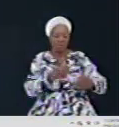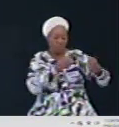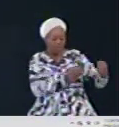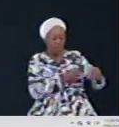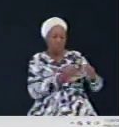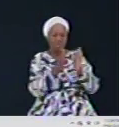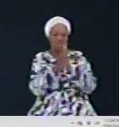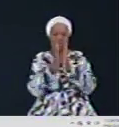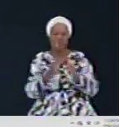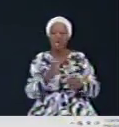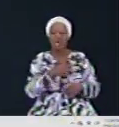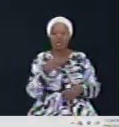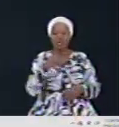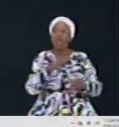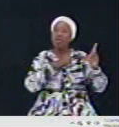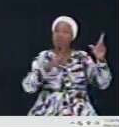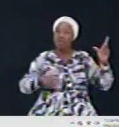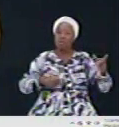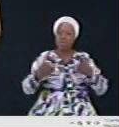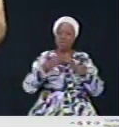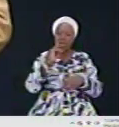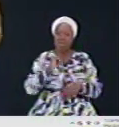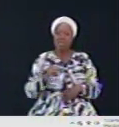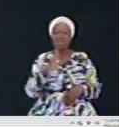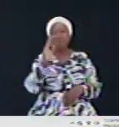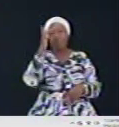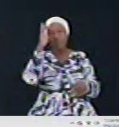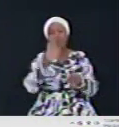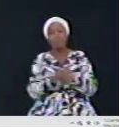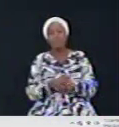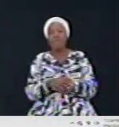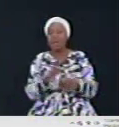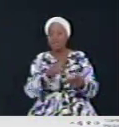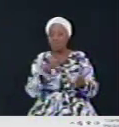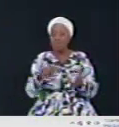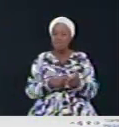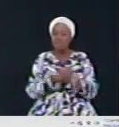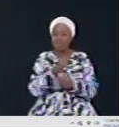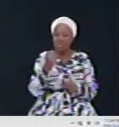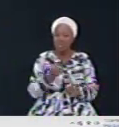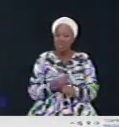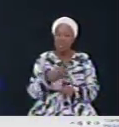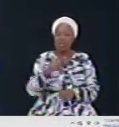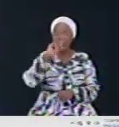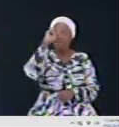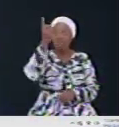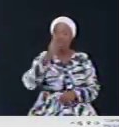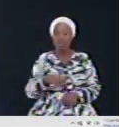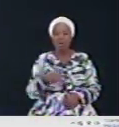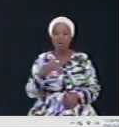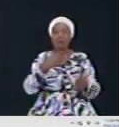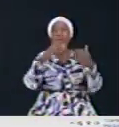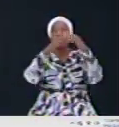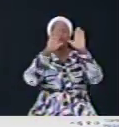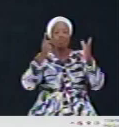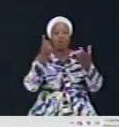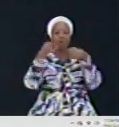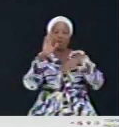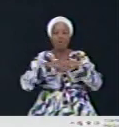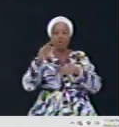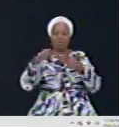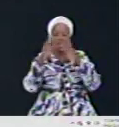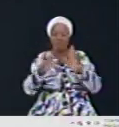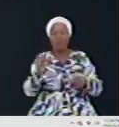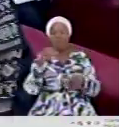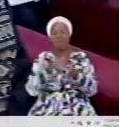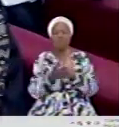and say, Lord, here is what you have promised. And this year, the thunder of heaven will come upon your